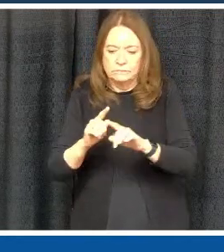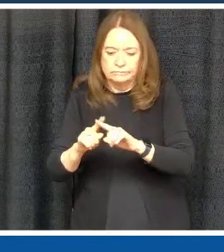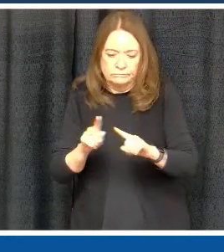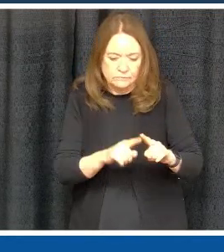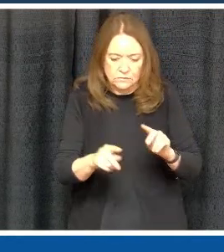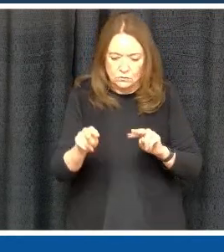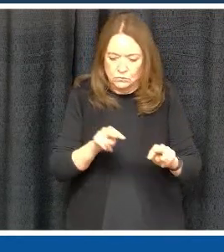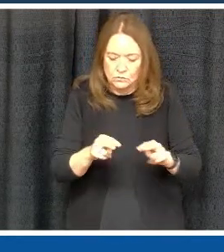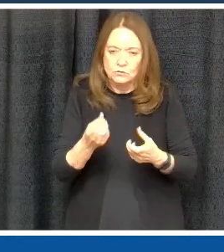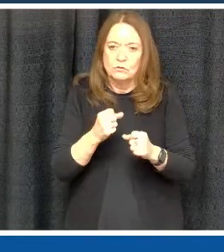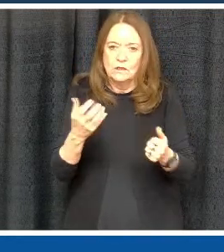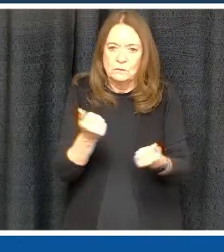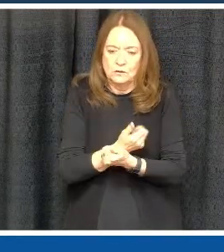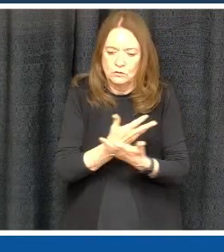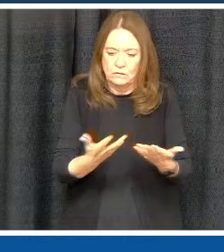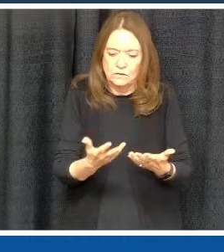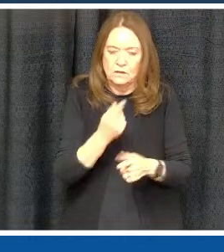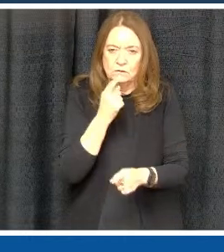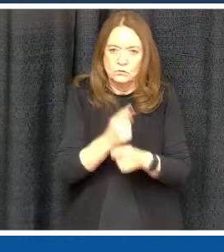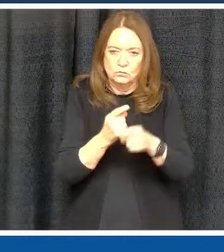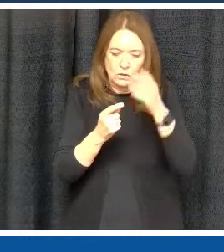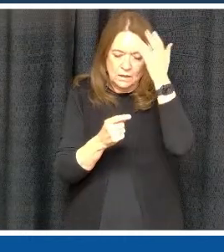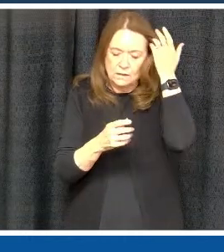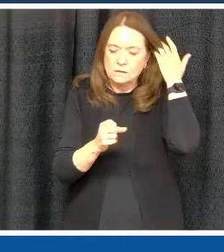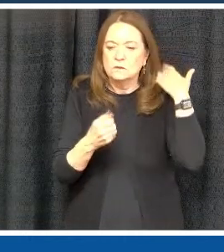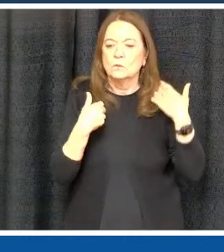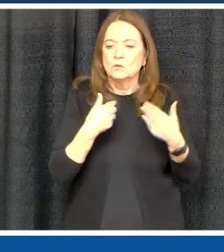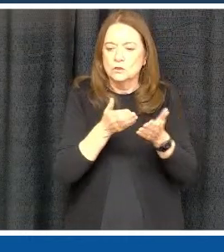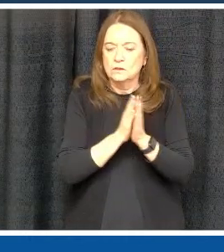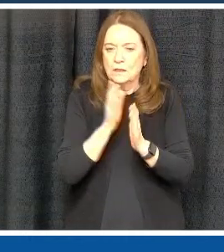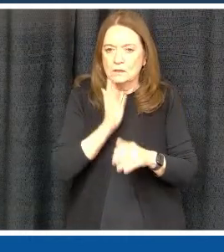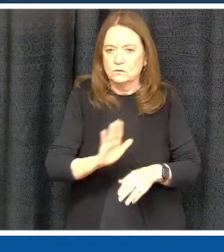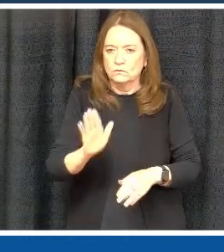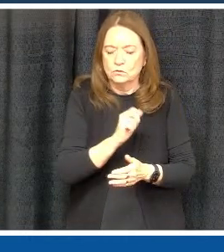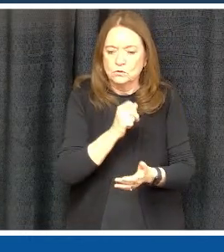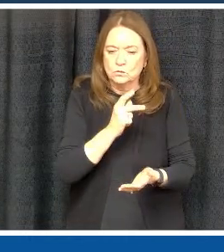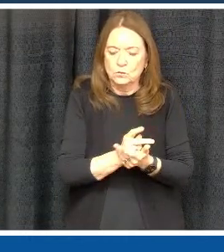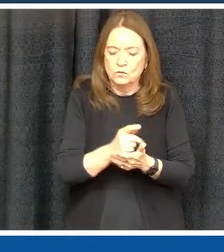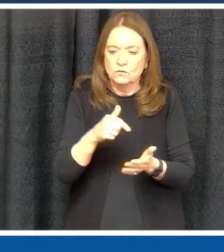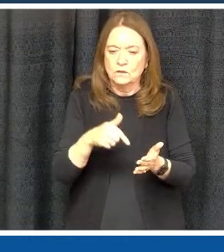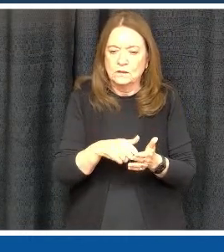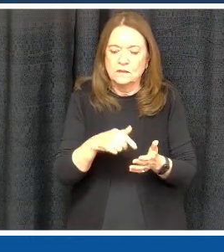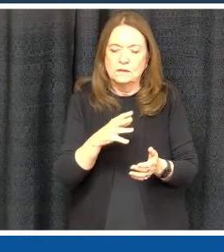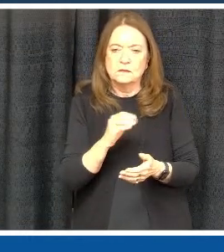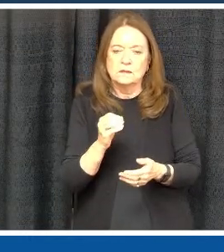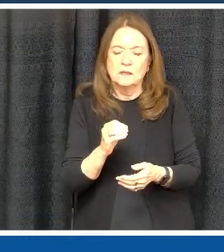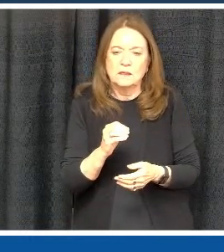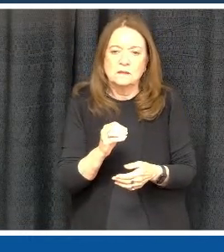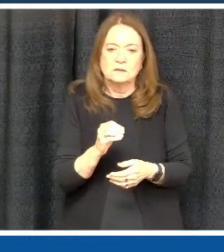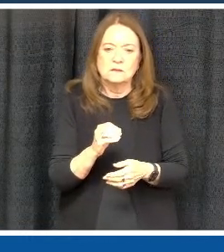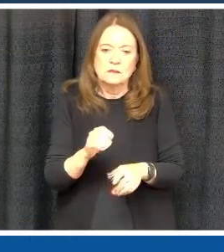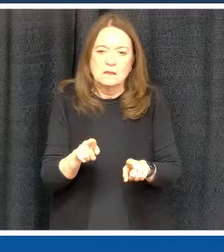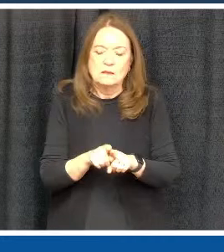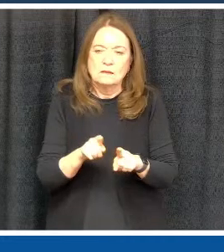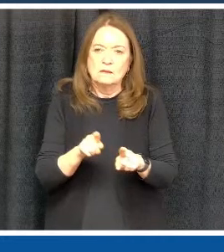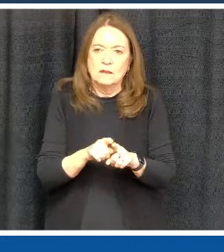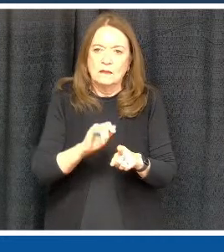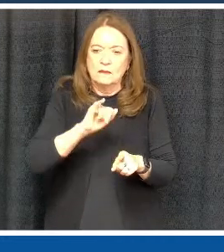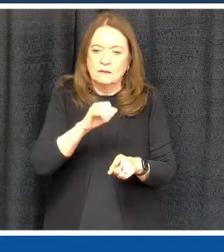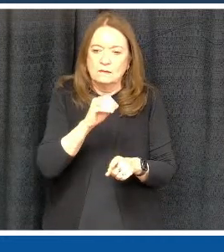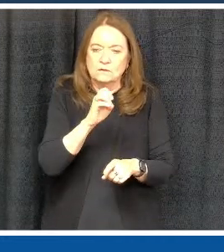our due diligence to make sure it's accurate. So we just ask for your all's approval on this. Like Joe